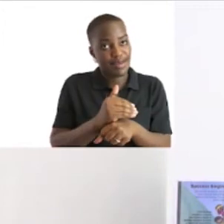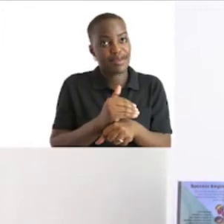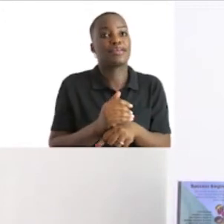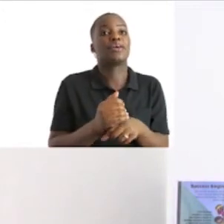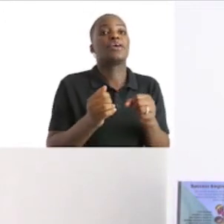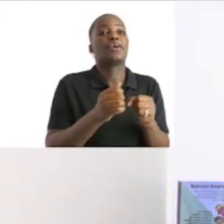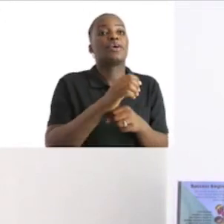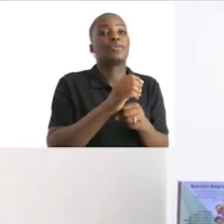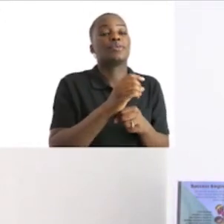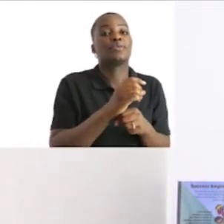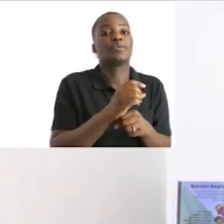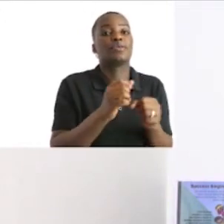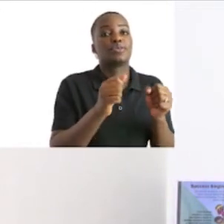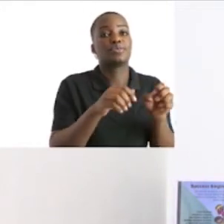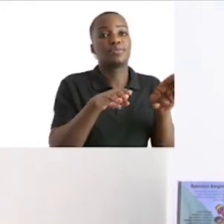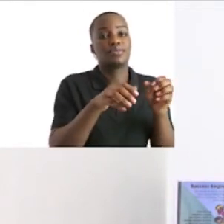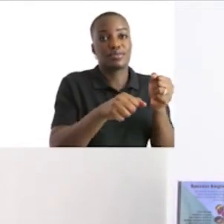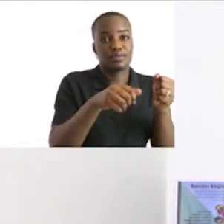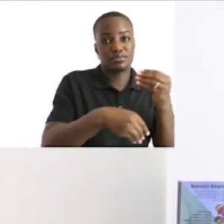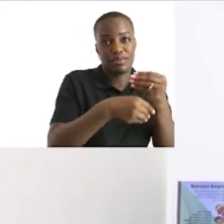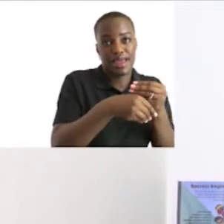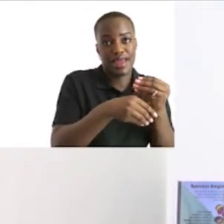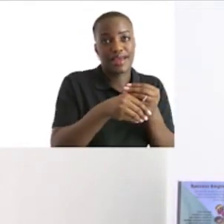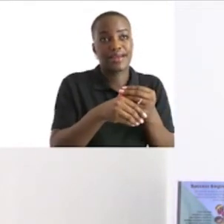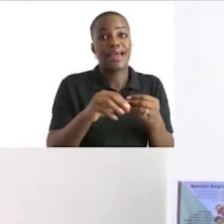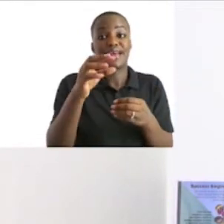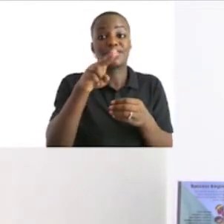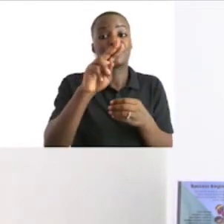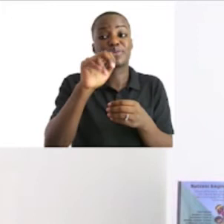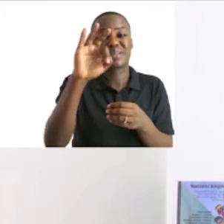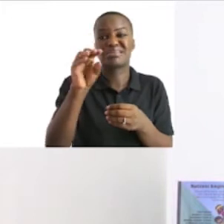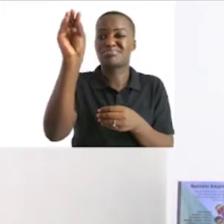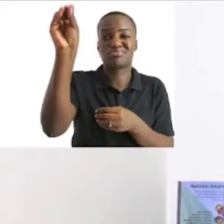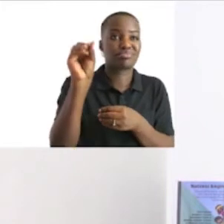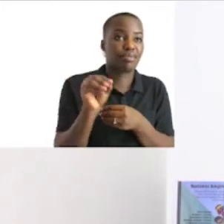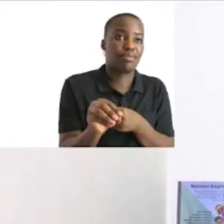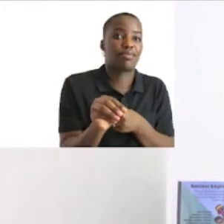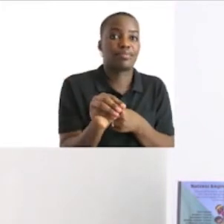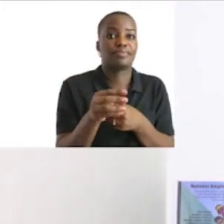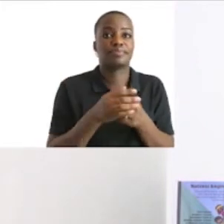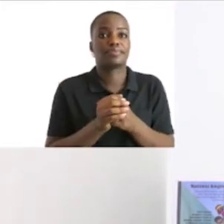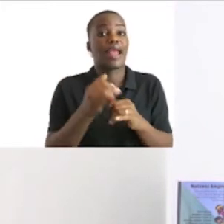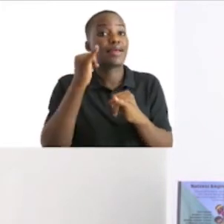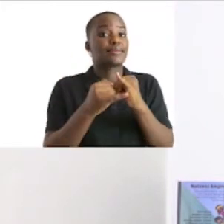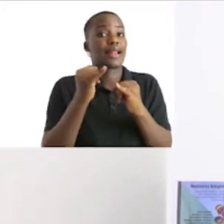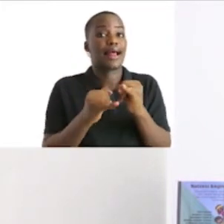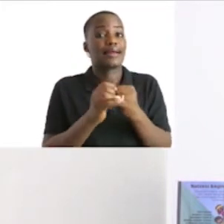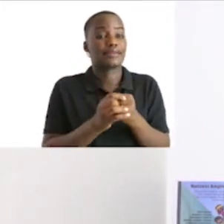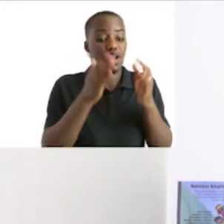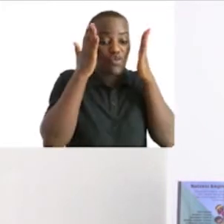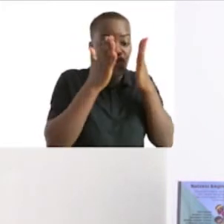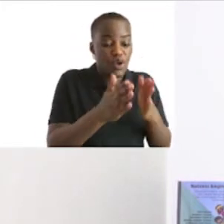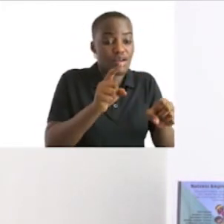add the decade numbers together and bring down the unit that you added. Then lastly, you add